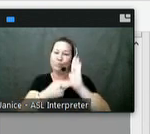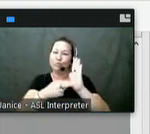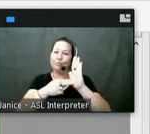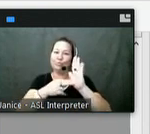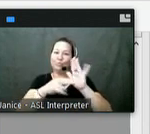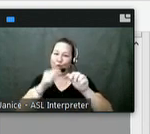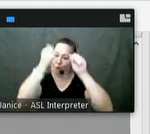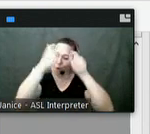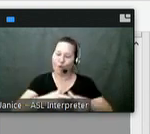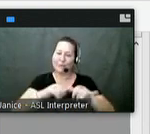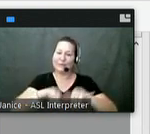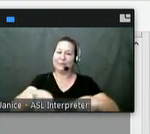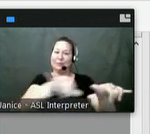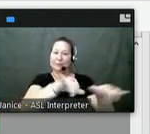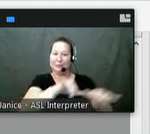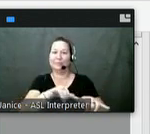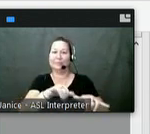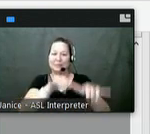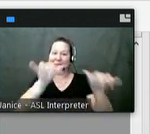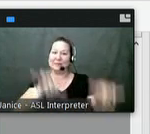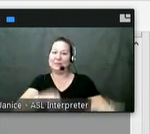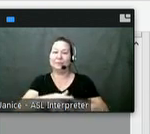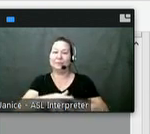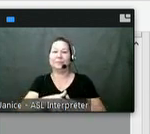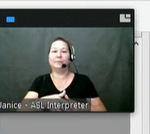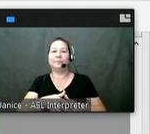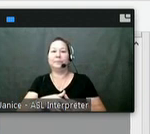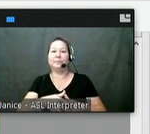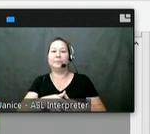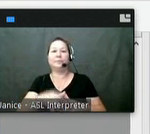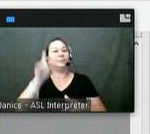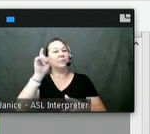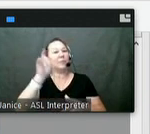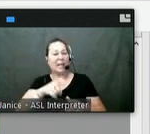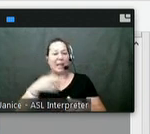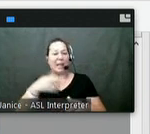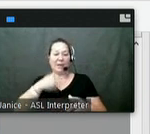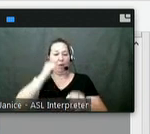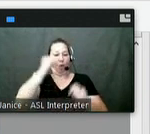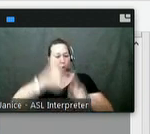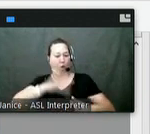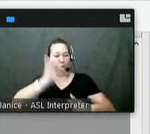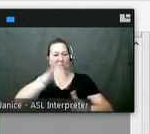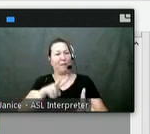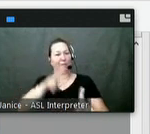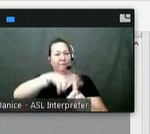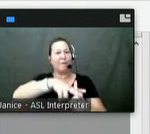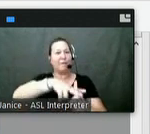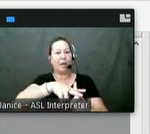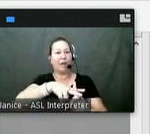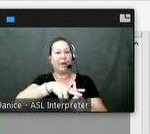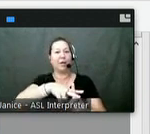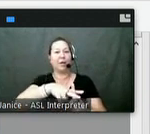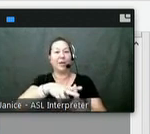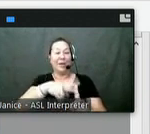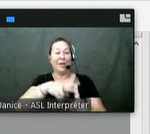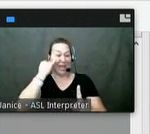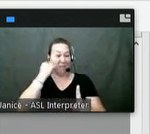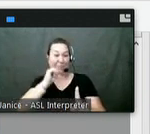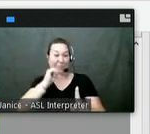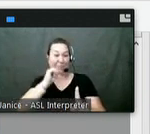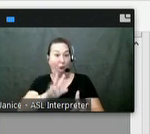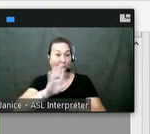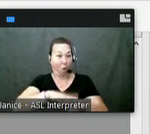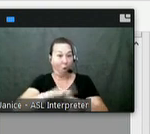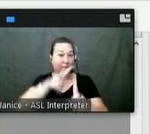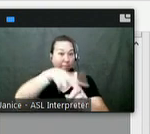population, they need to have everything on file or they're subject to state penalties. So once we get into